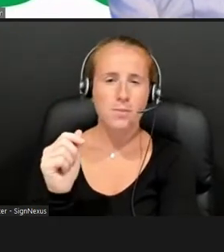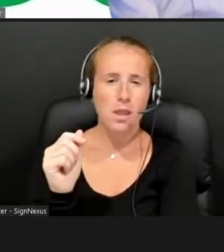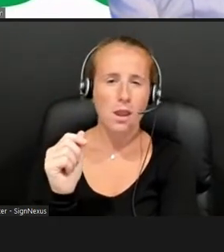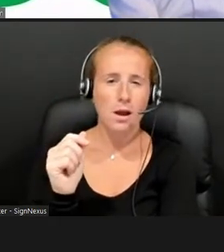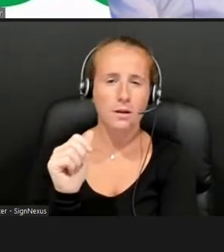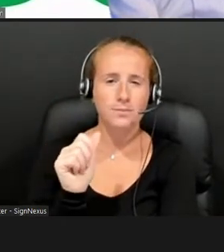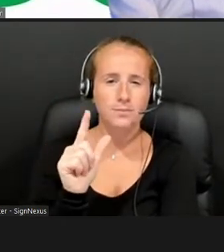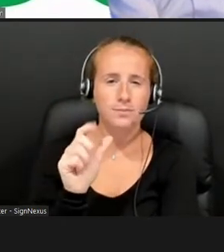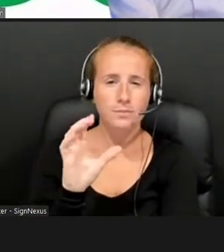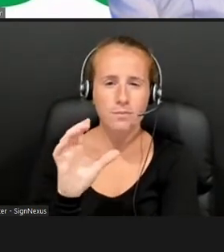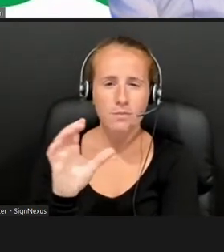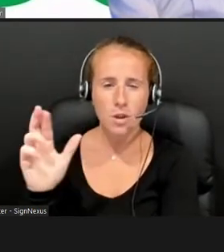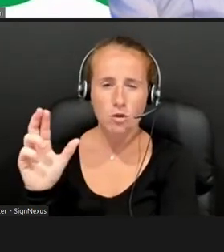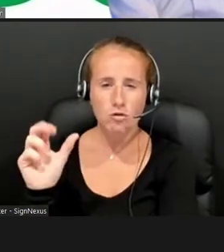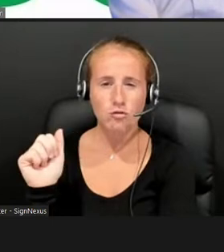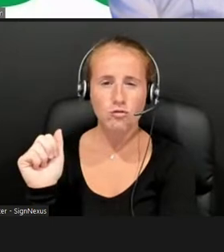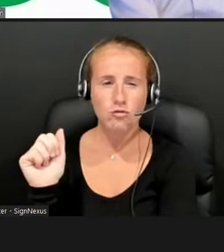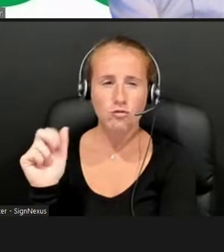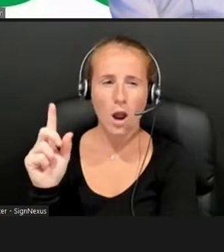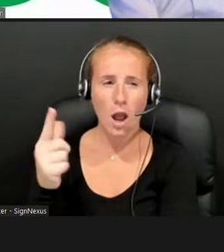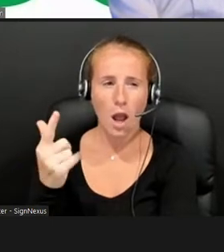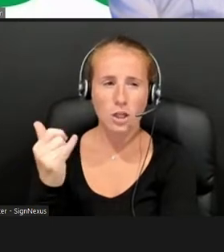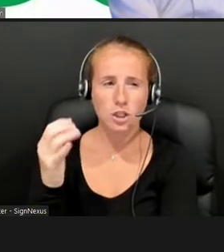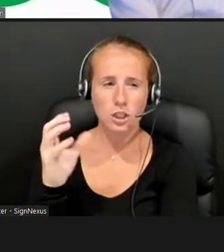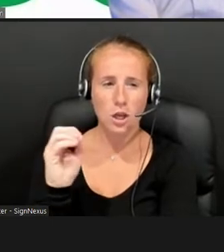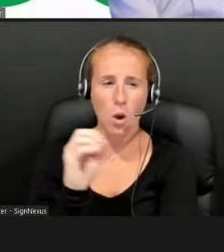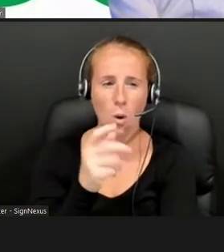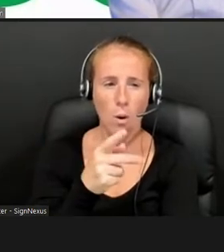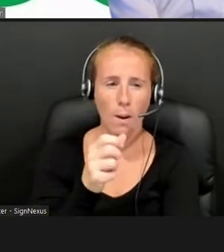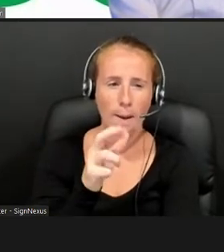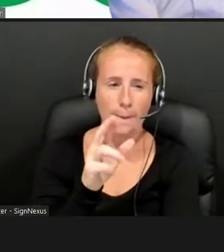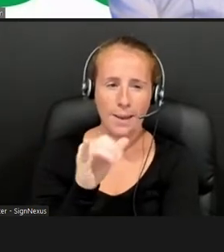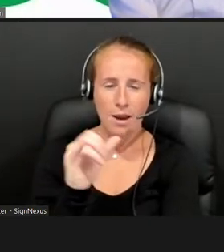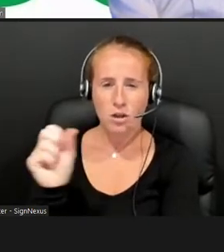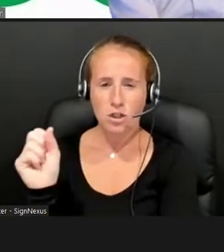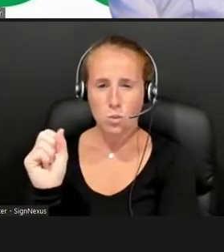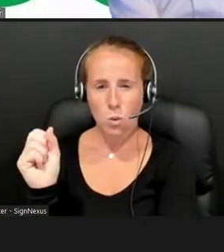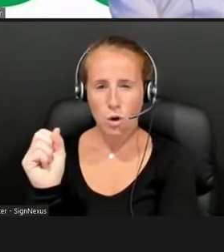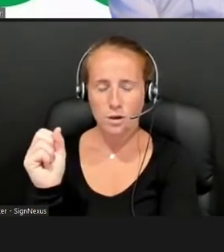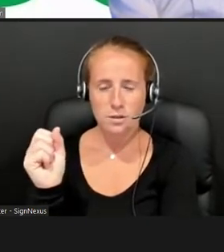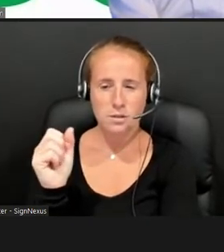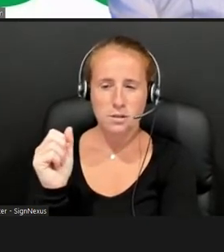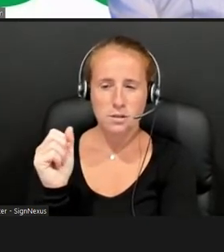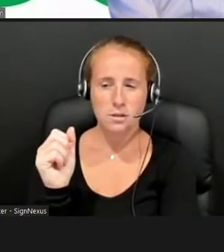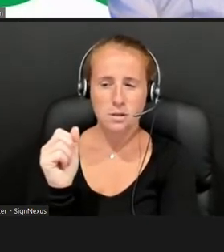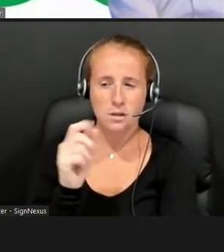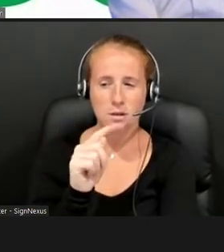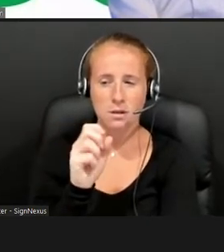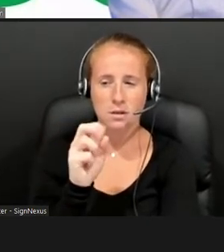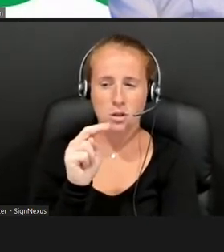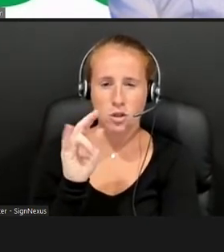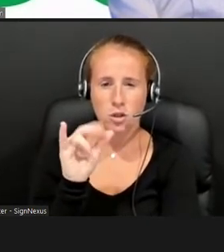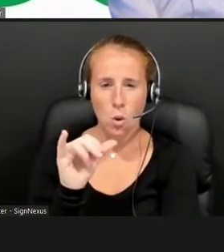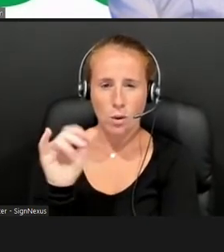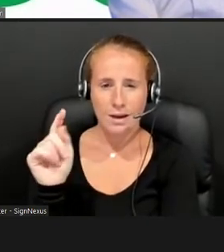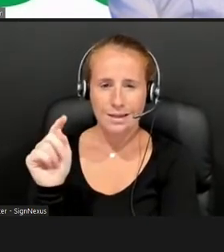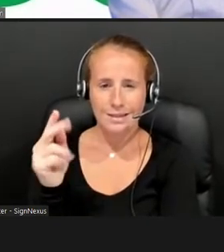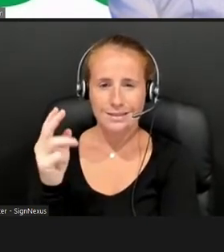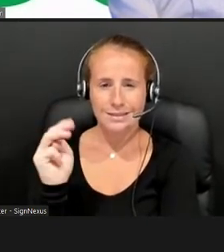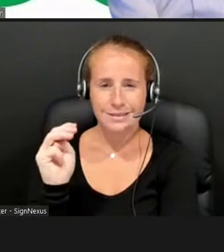Alec raggio Harry Schwartz Tony Thompson